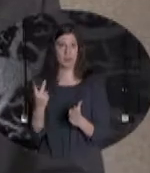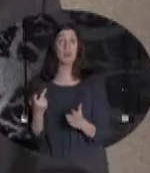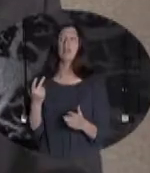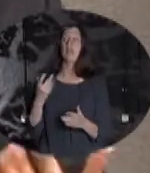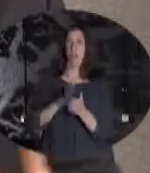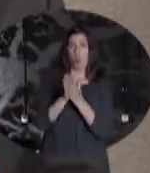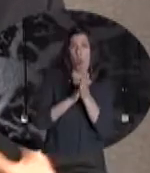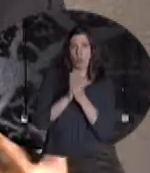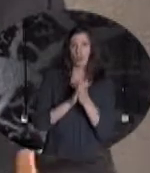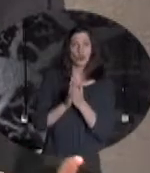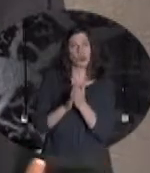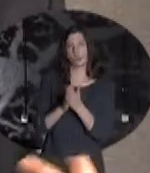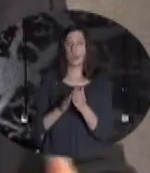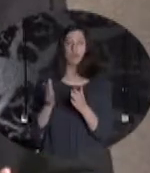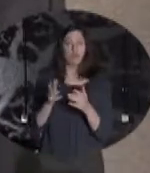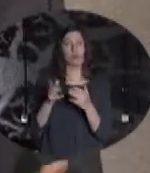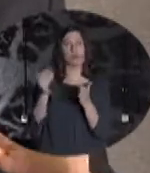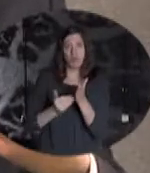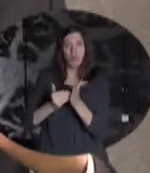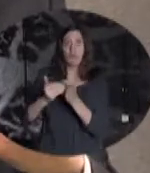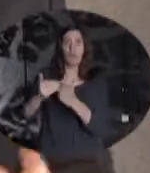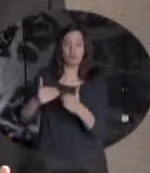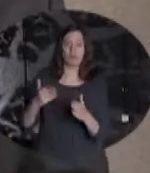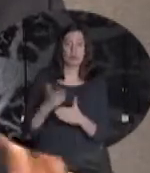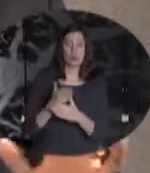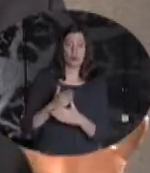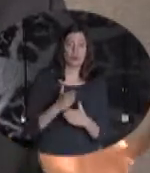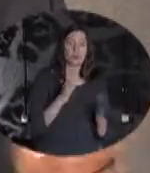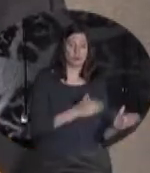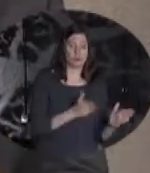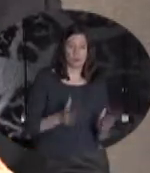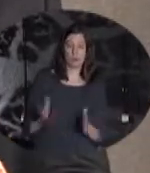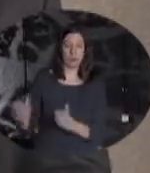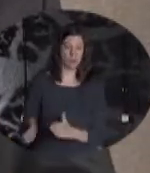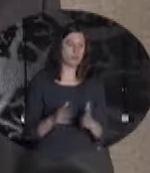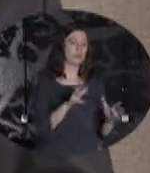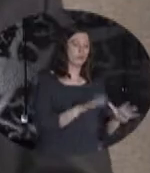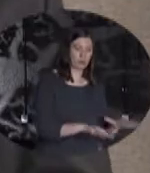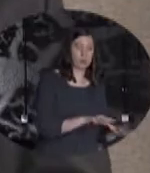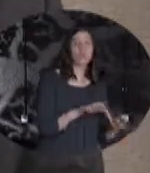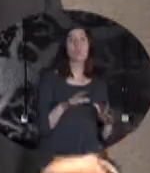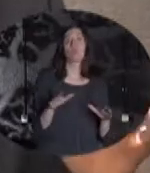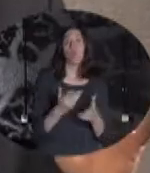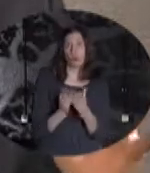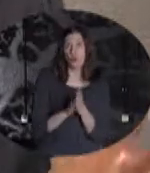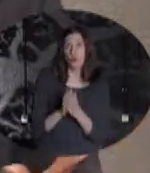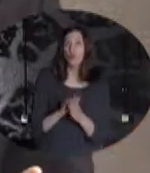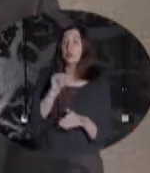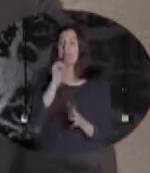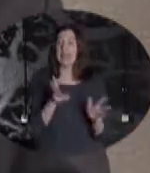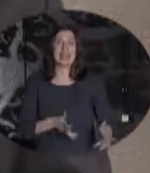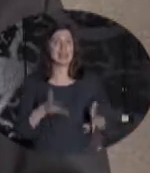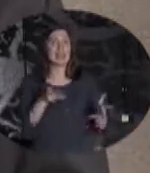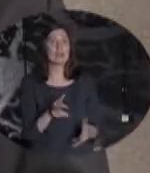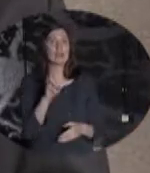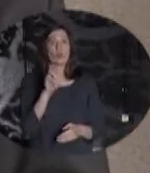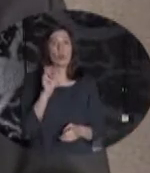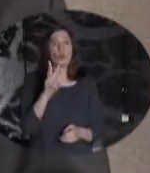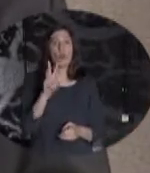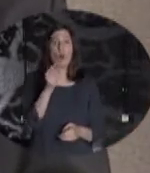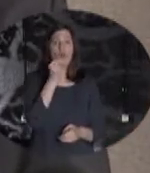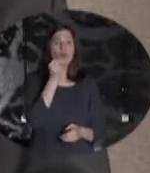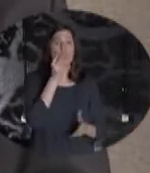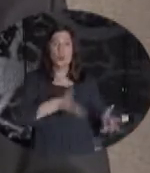as much as possible. Constantly in between steps, washing your hands, cleaning up as you go, not leaving raw food items sitting